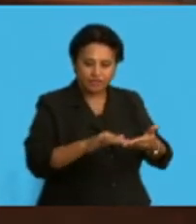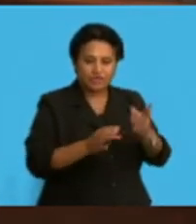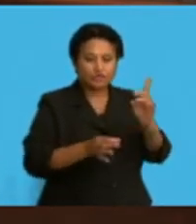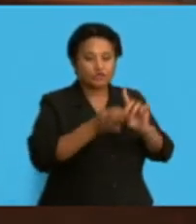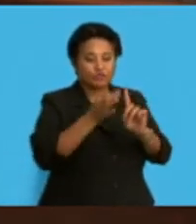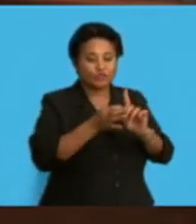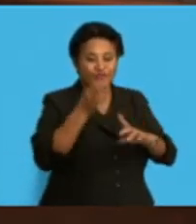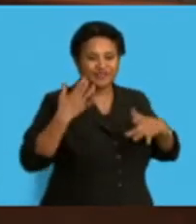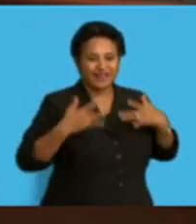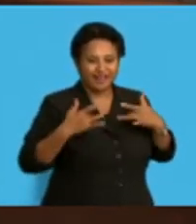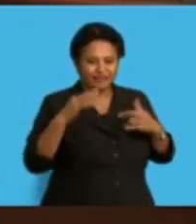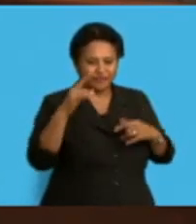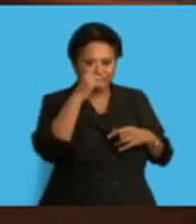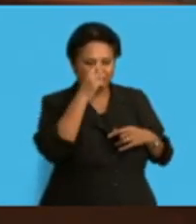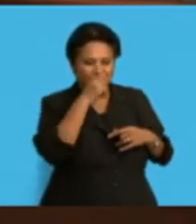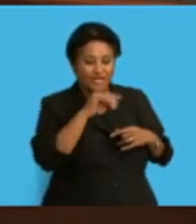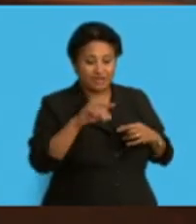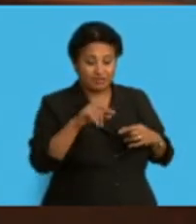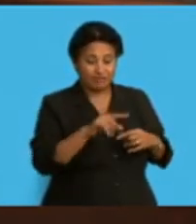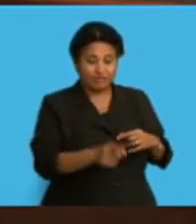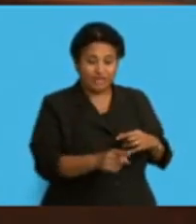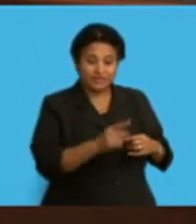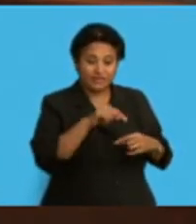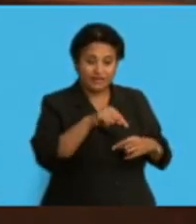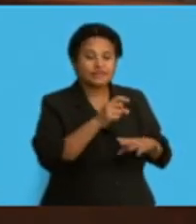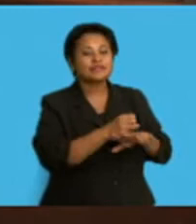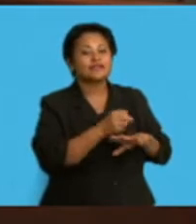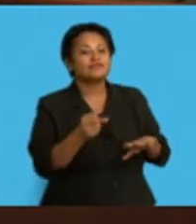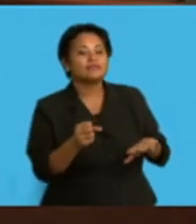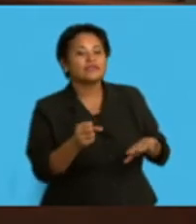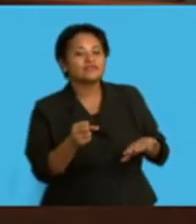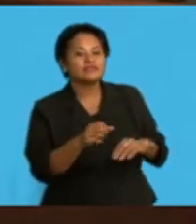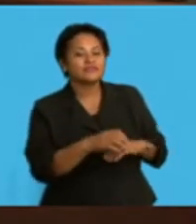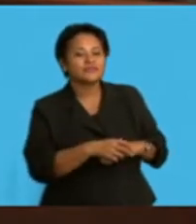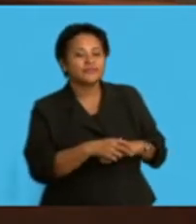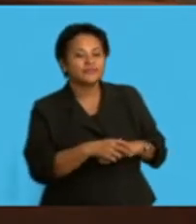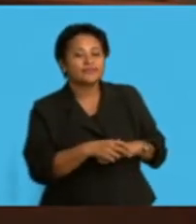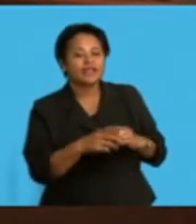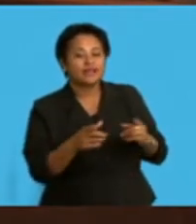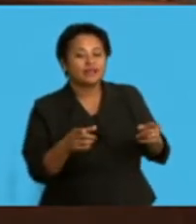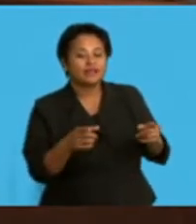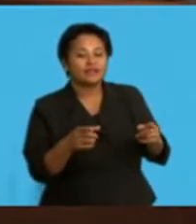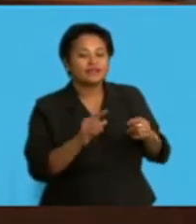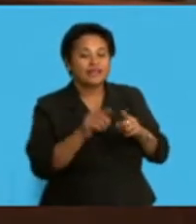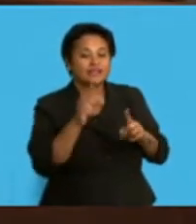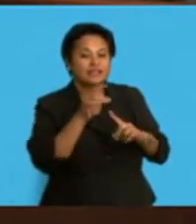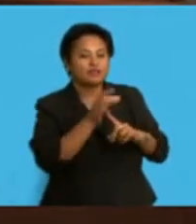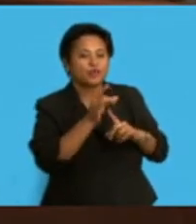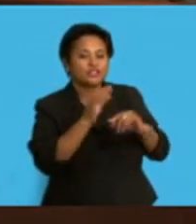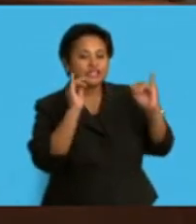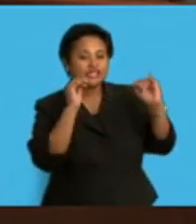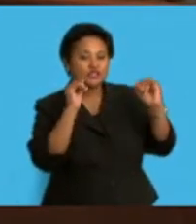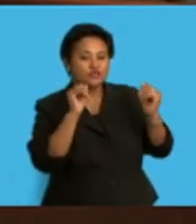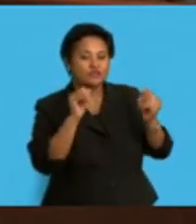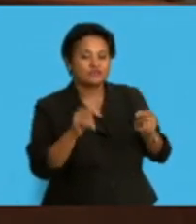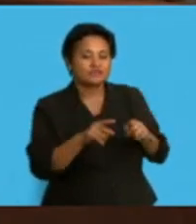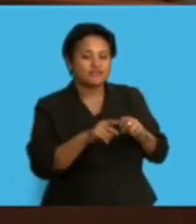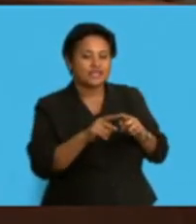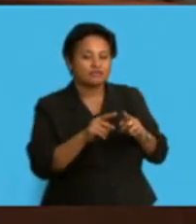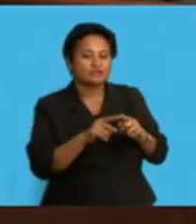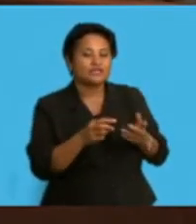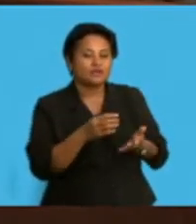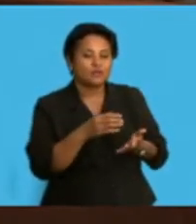has introduced a number of policies, many of which are unprecedented, to address bread and butter issues and ensure that the cost of living is kept